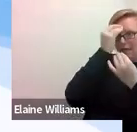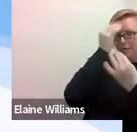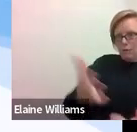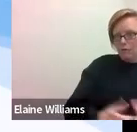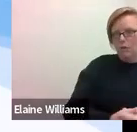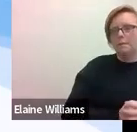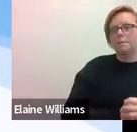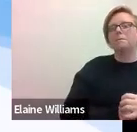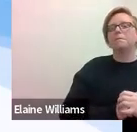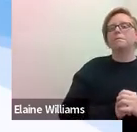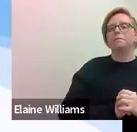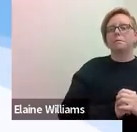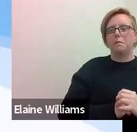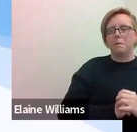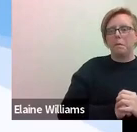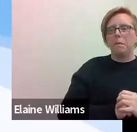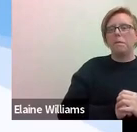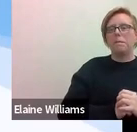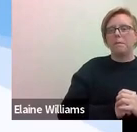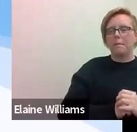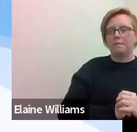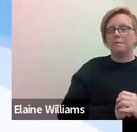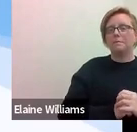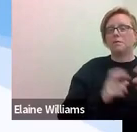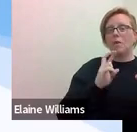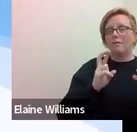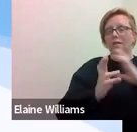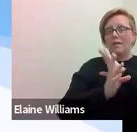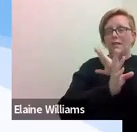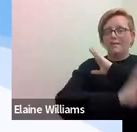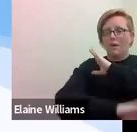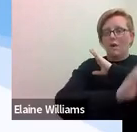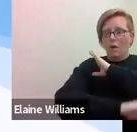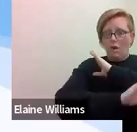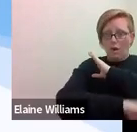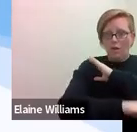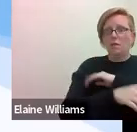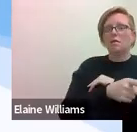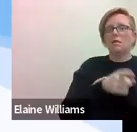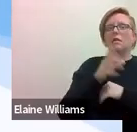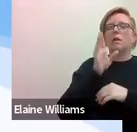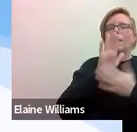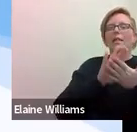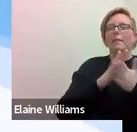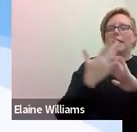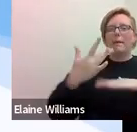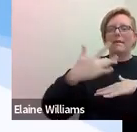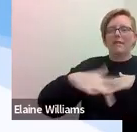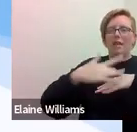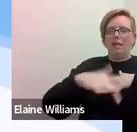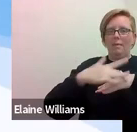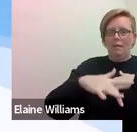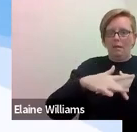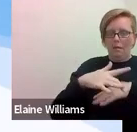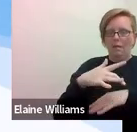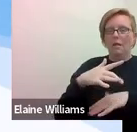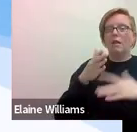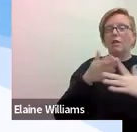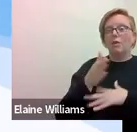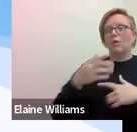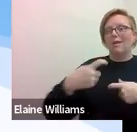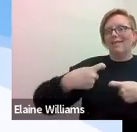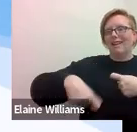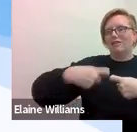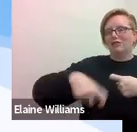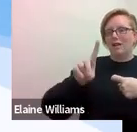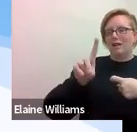Pretty soon, hopefully sometime this fall, records will be available to districts through our electronic data